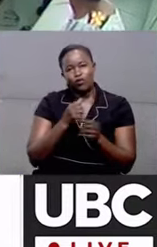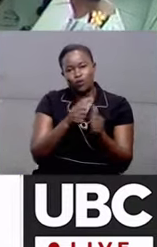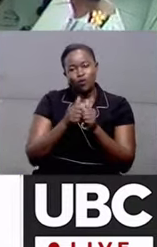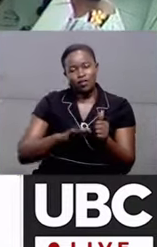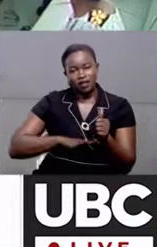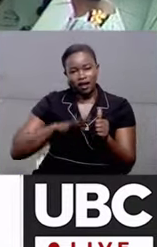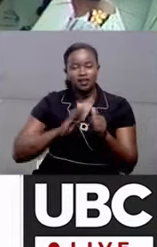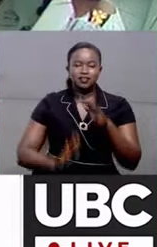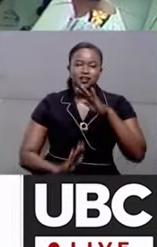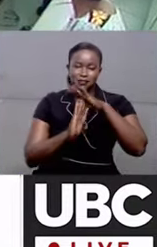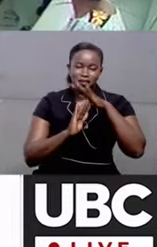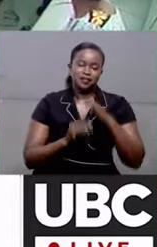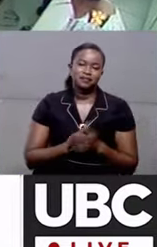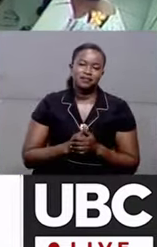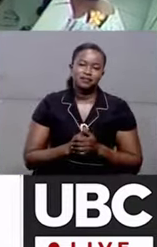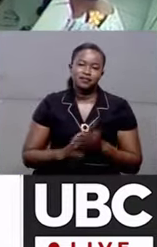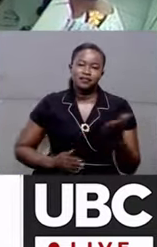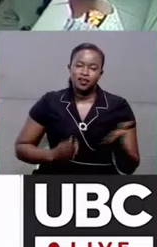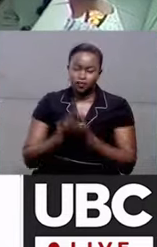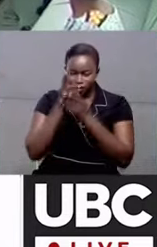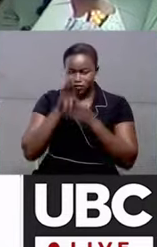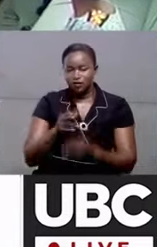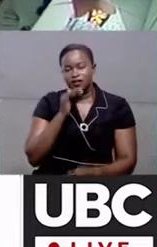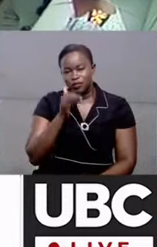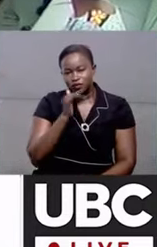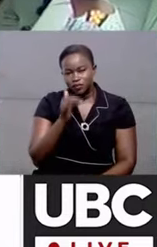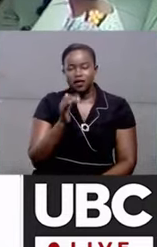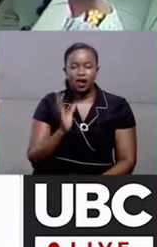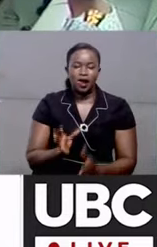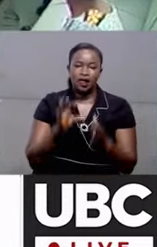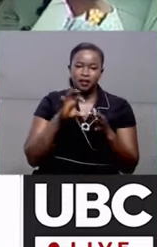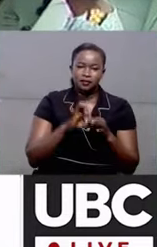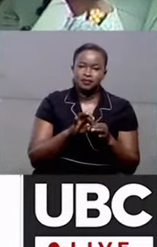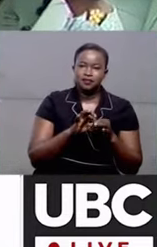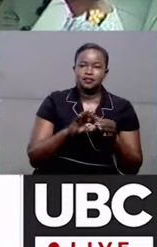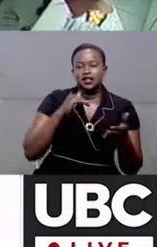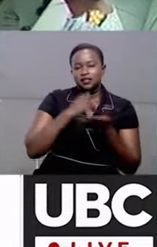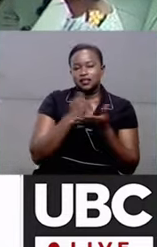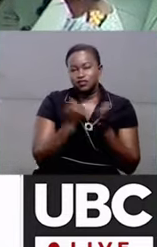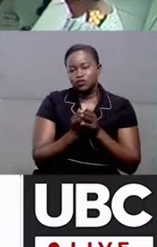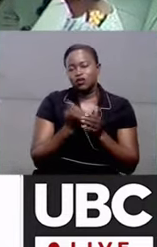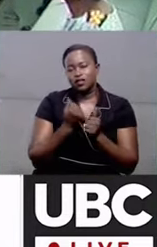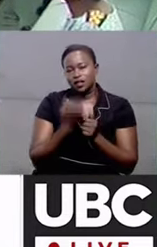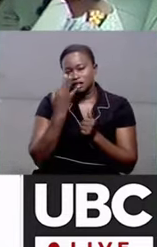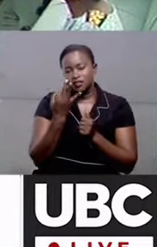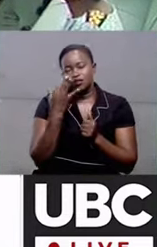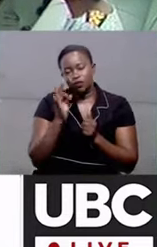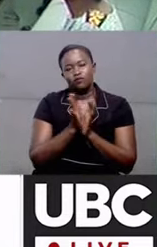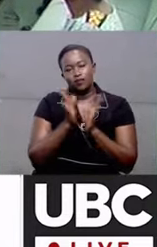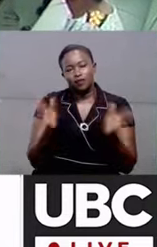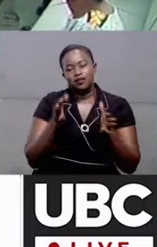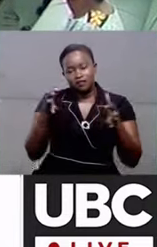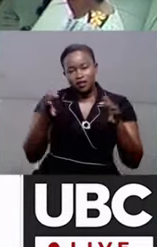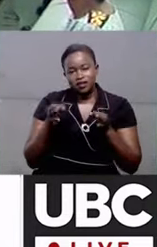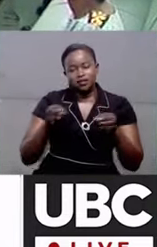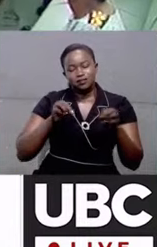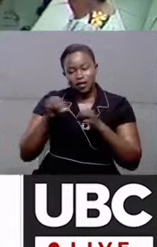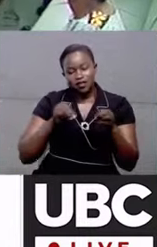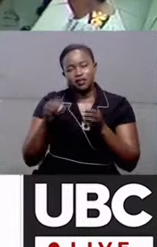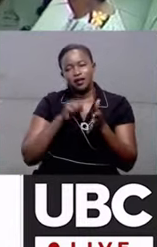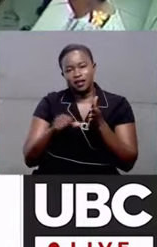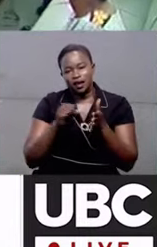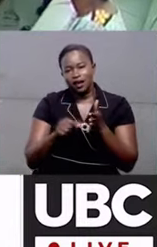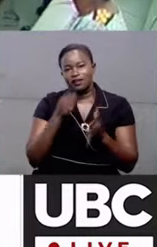Right Honorable Speaker, pursuant to Section 13 of the Public Finance Management Act